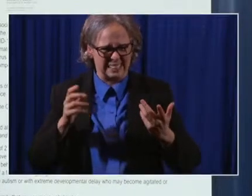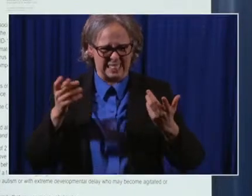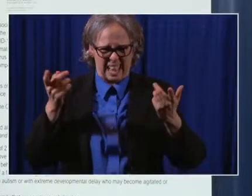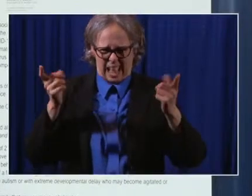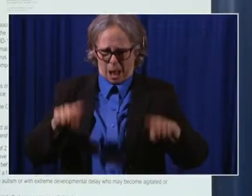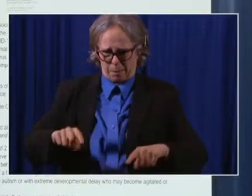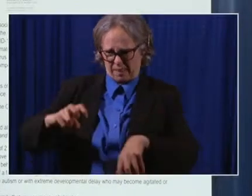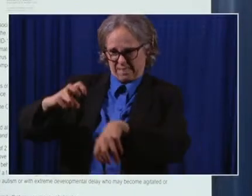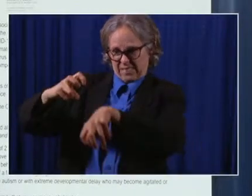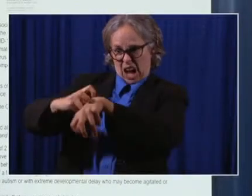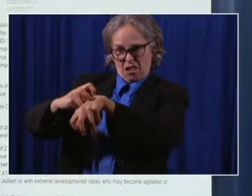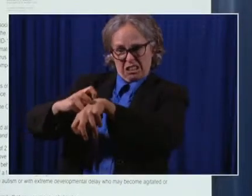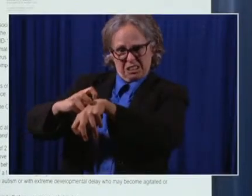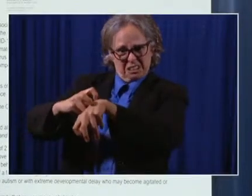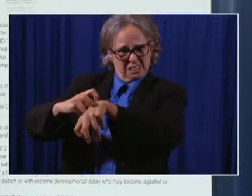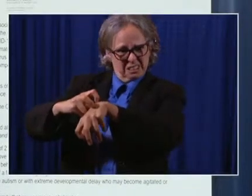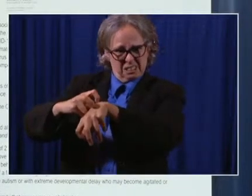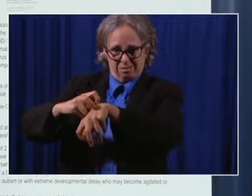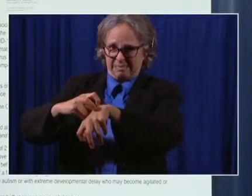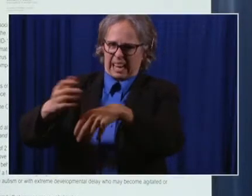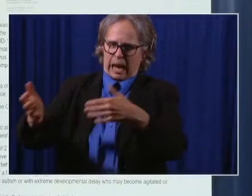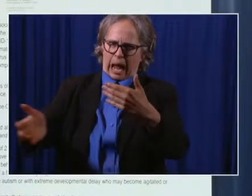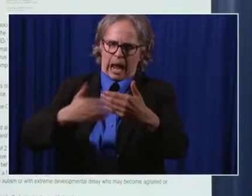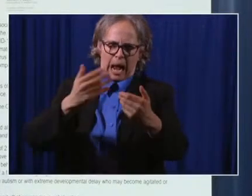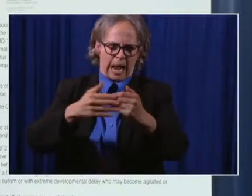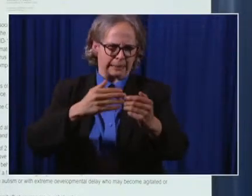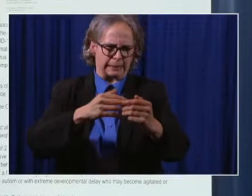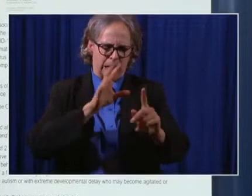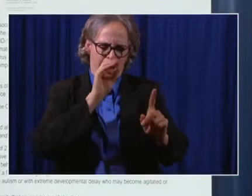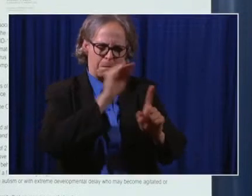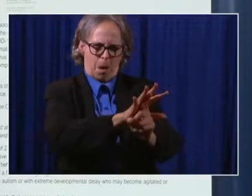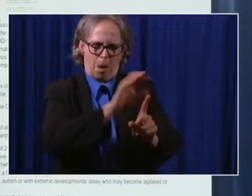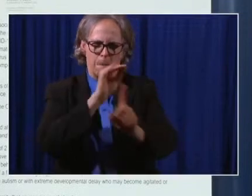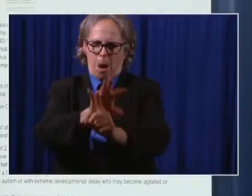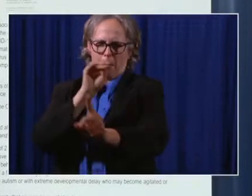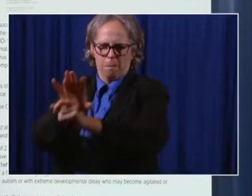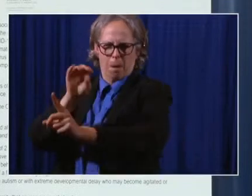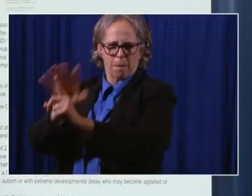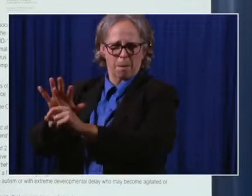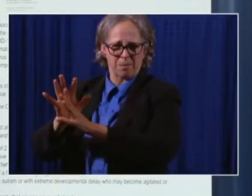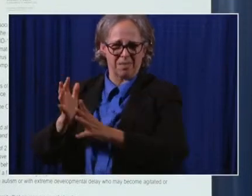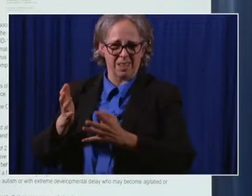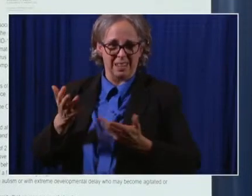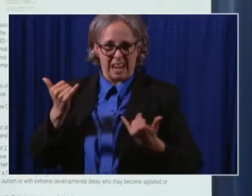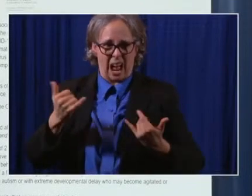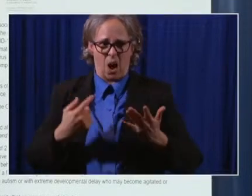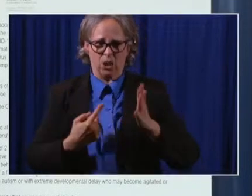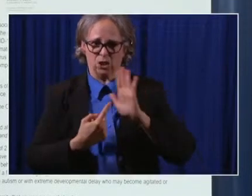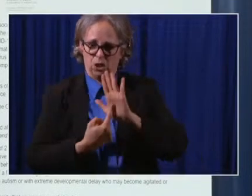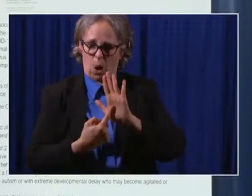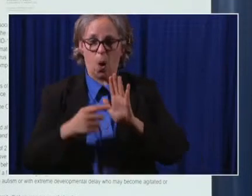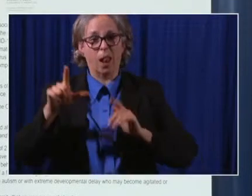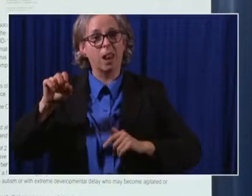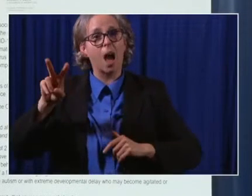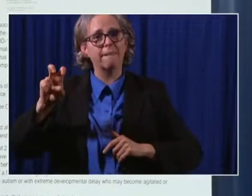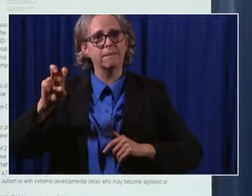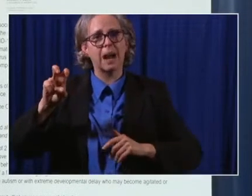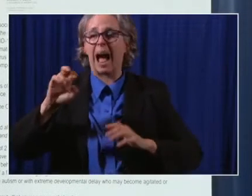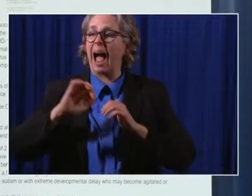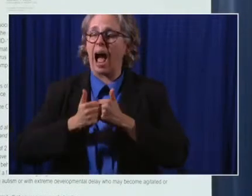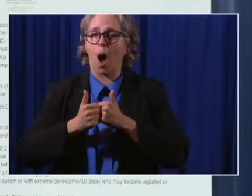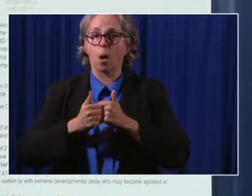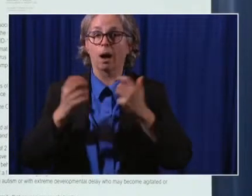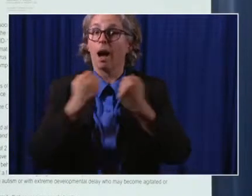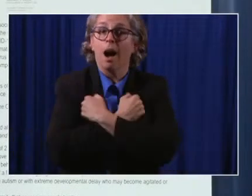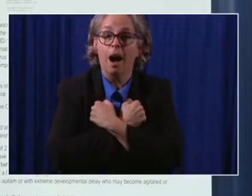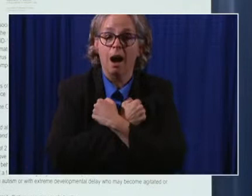by protecting the other person. And protecting them means social distancing, wearing masks around even our family and closest friends to